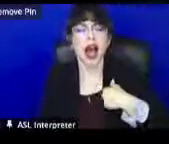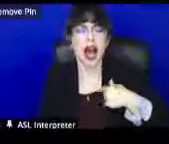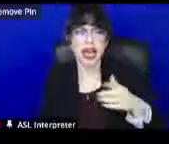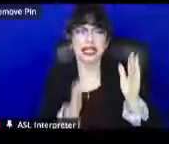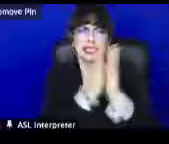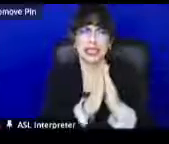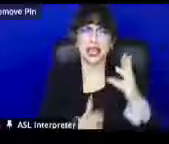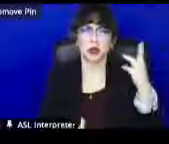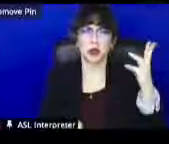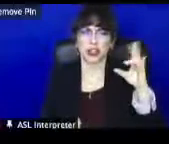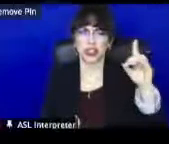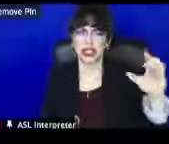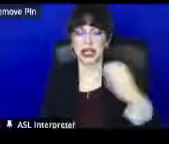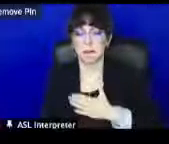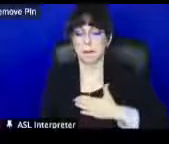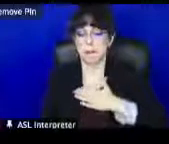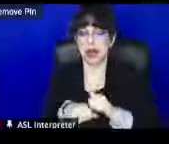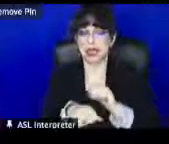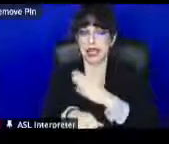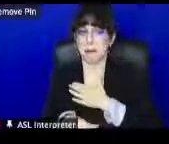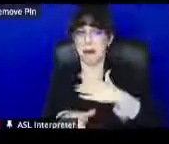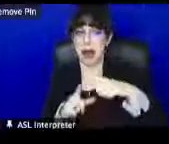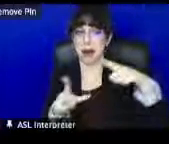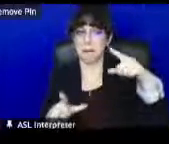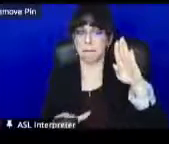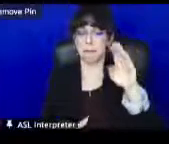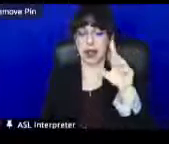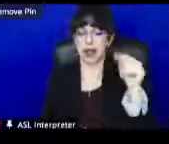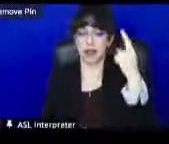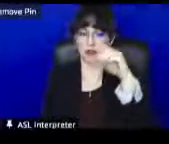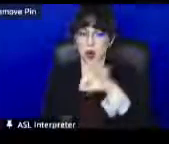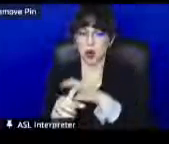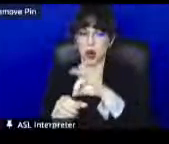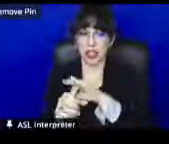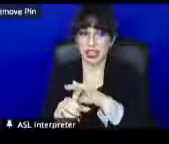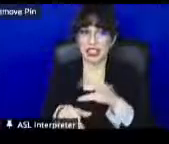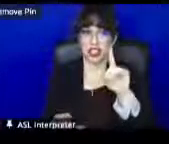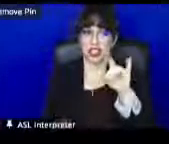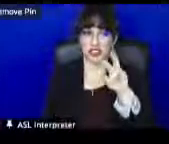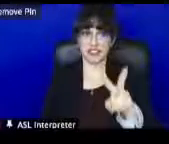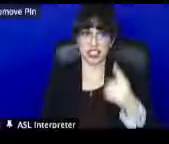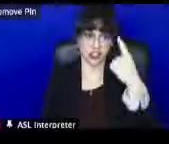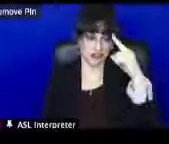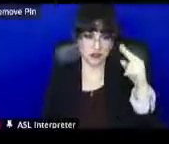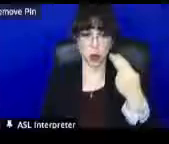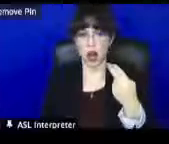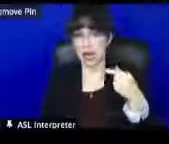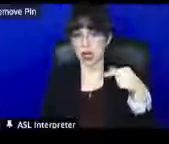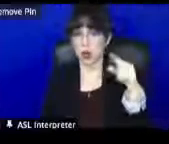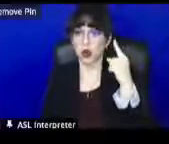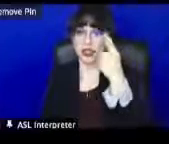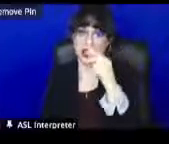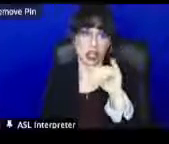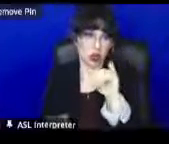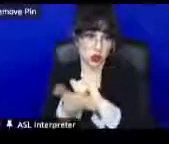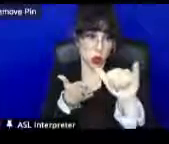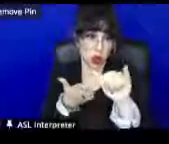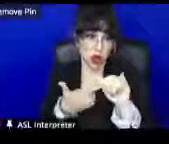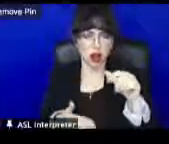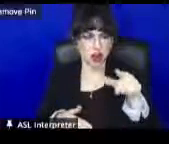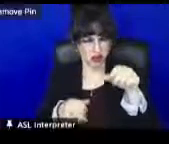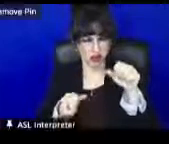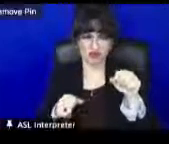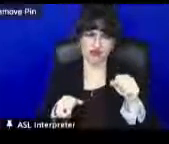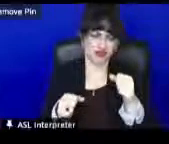ballot to the election division at UN headquarters in New York, figuring that they would be able to put it in a pouch